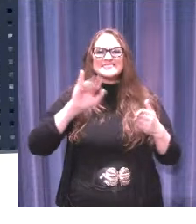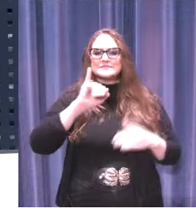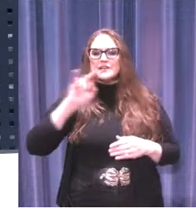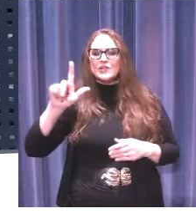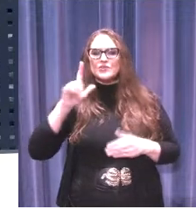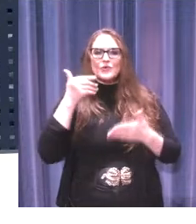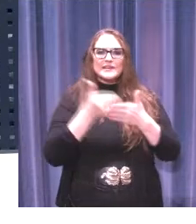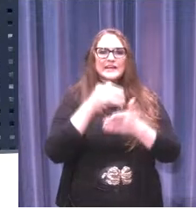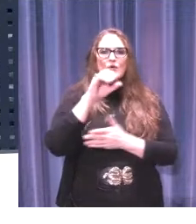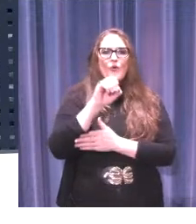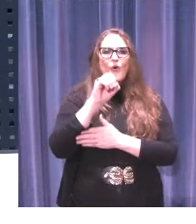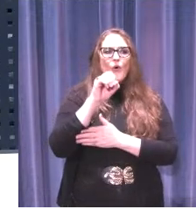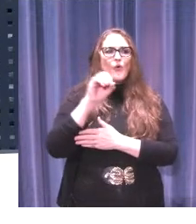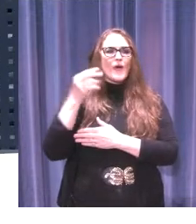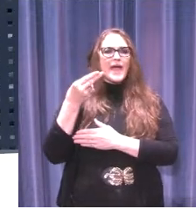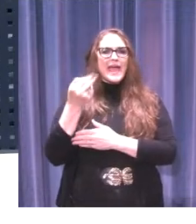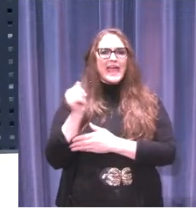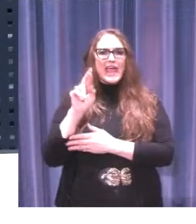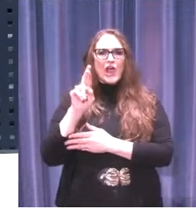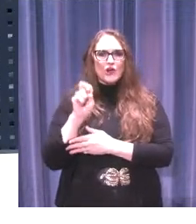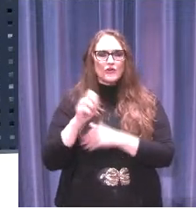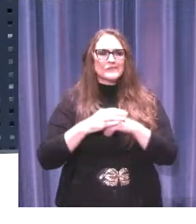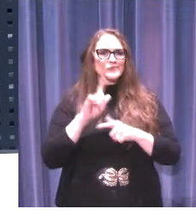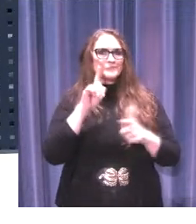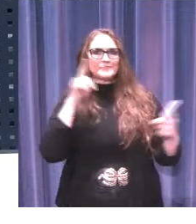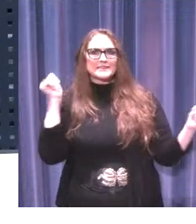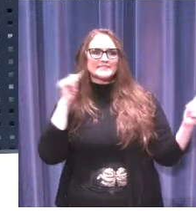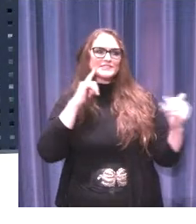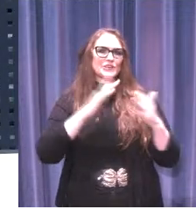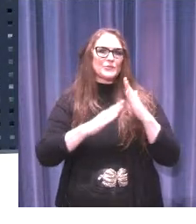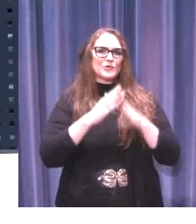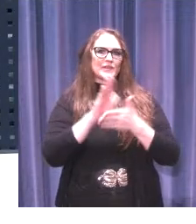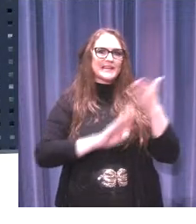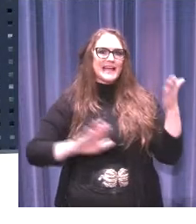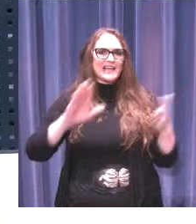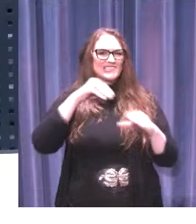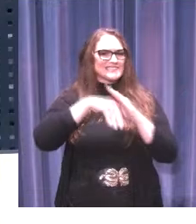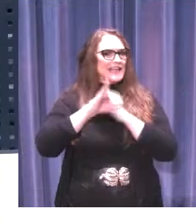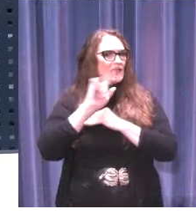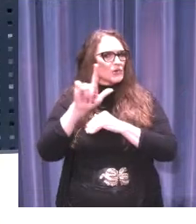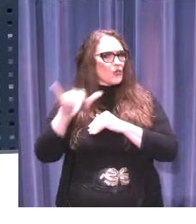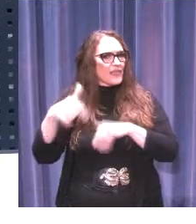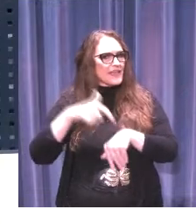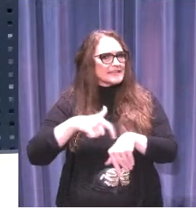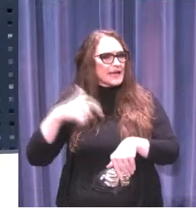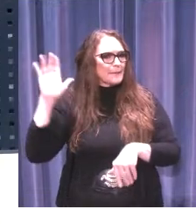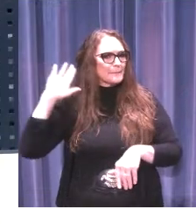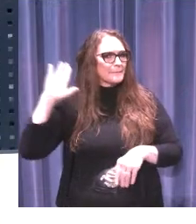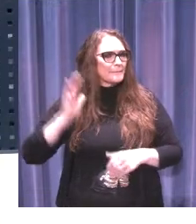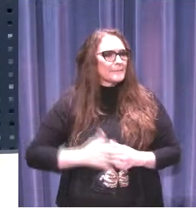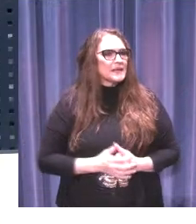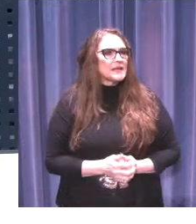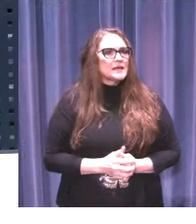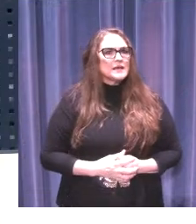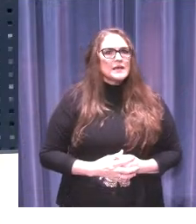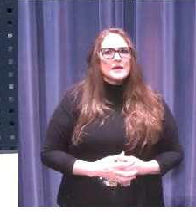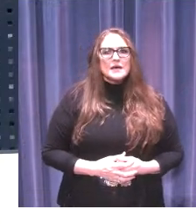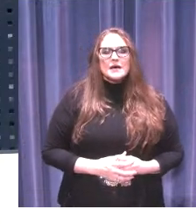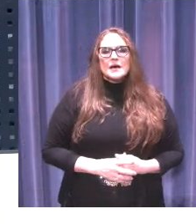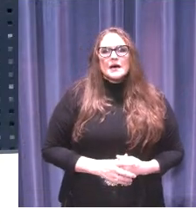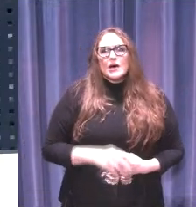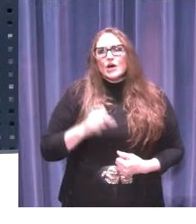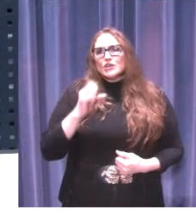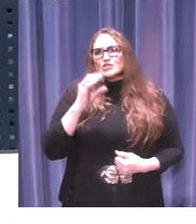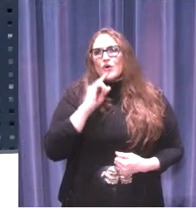near O'Hare. It was one of the largest community colleges in Illinois at that time. And so